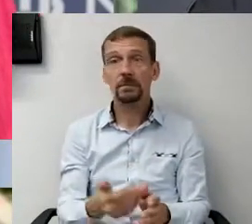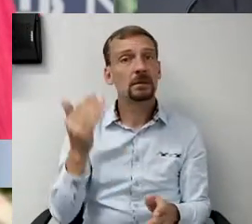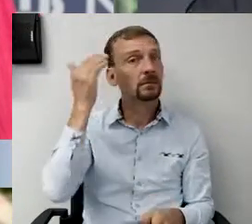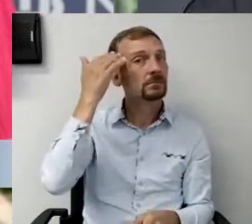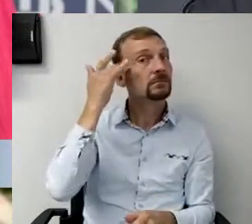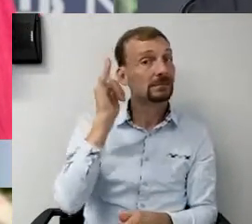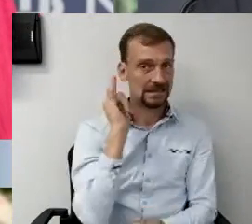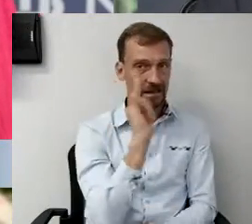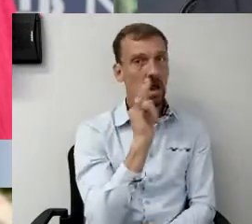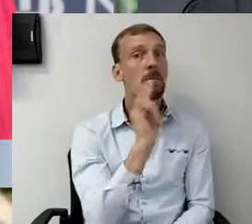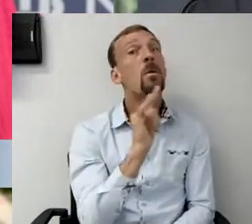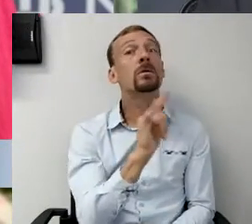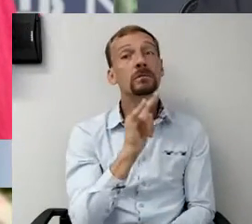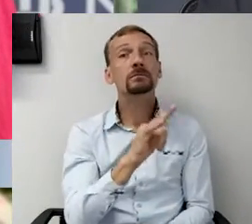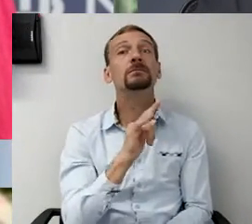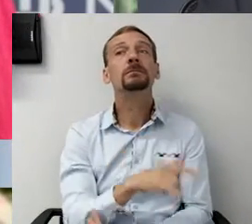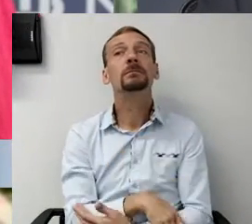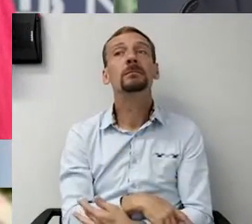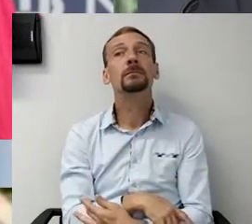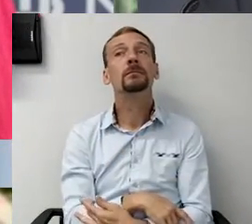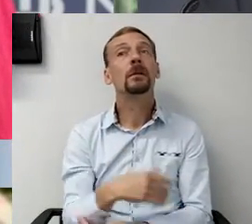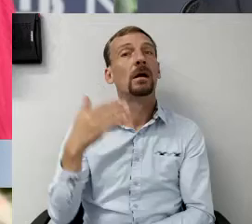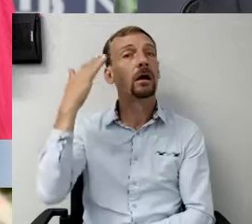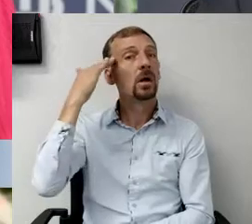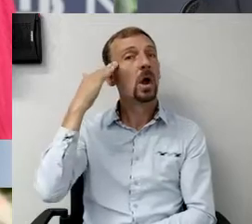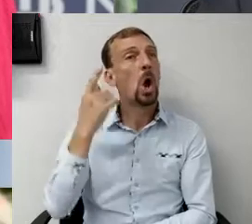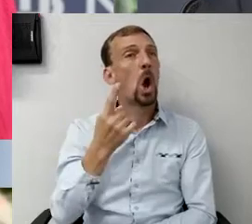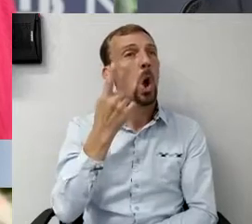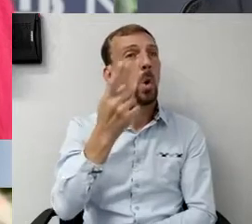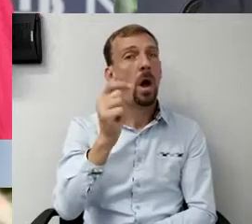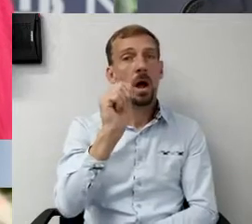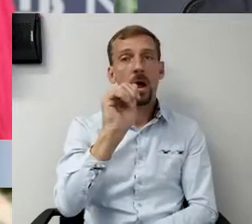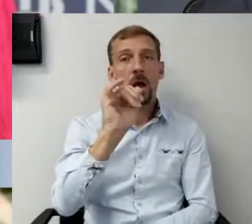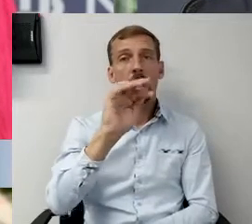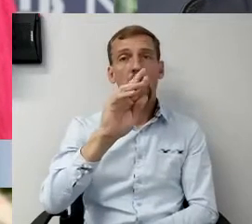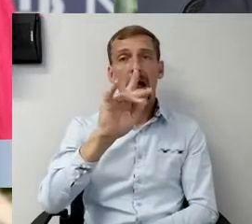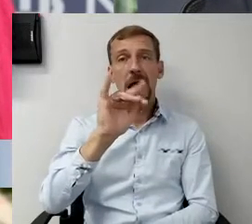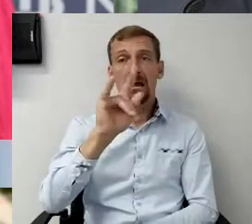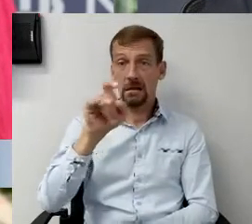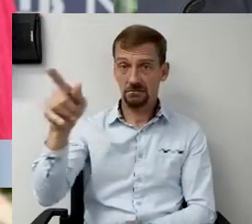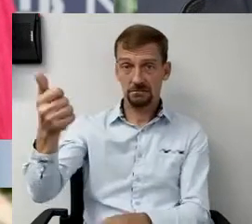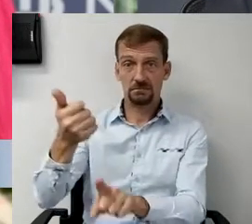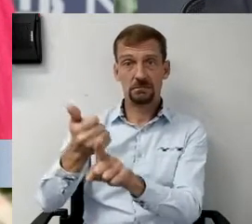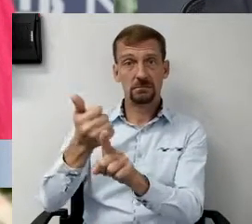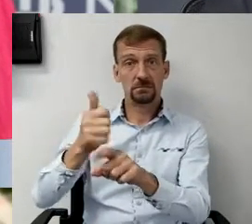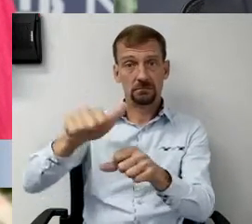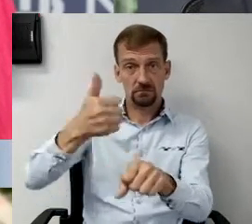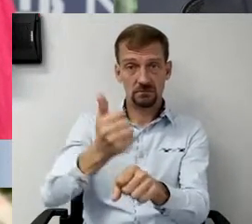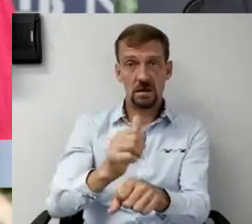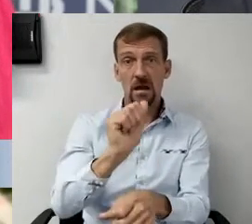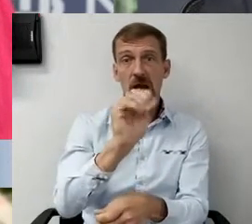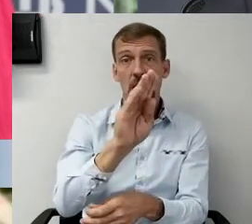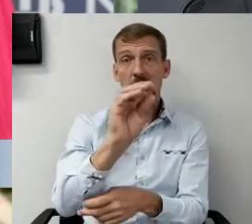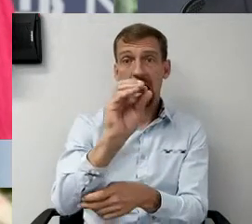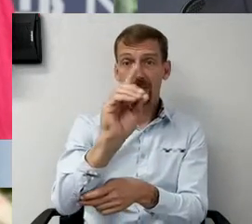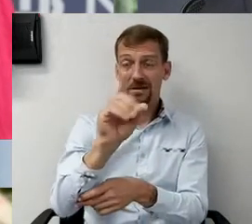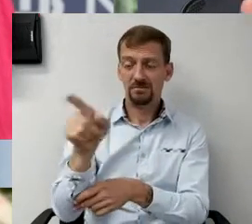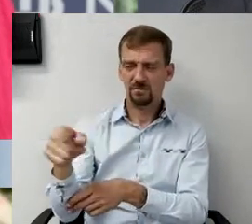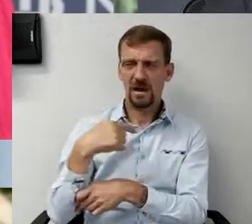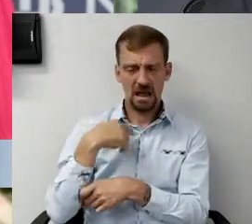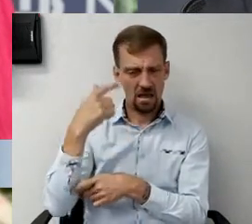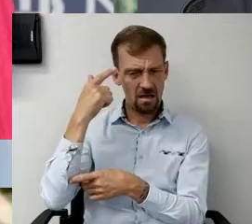airports, I think there actually might be an airline or maybe more that have been a driving force with Abbott,